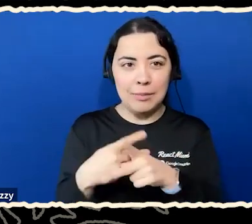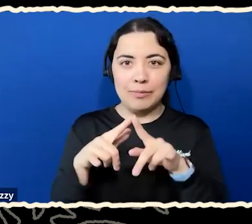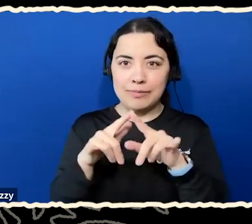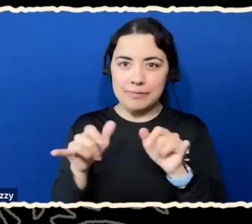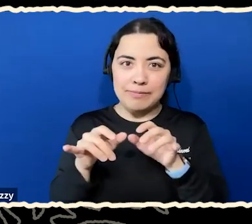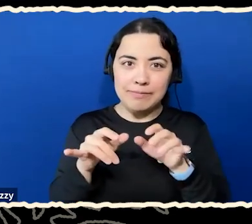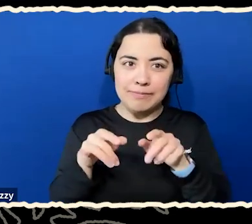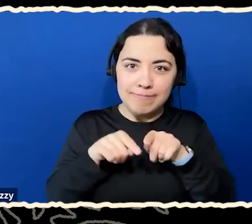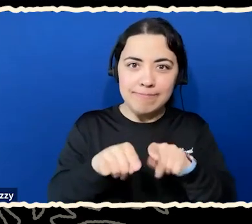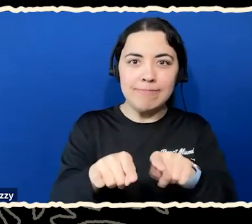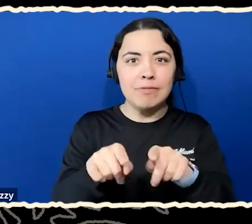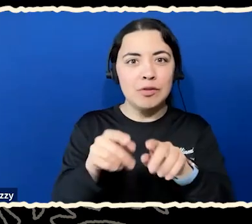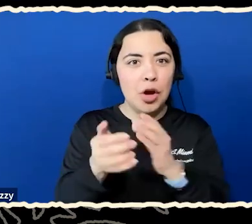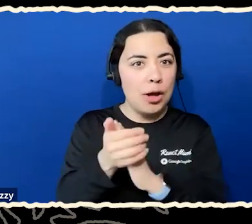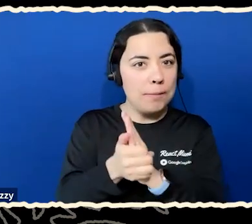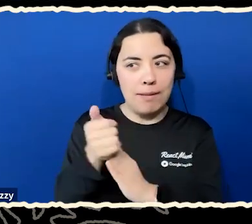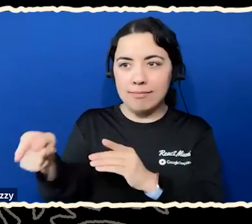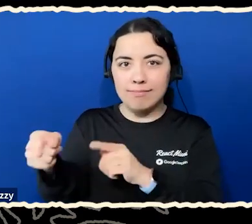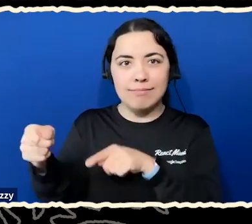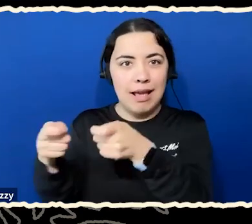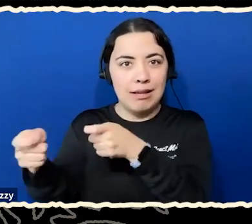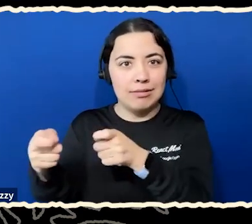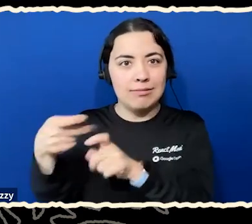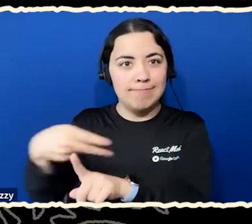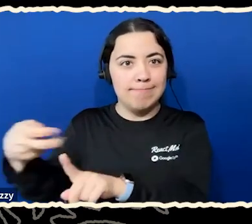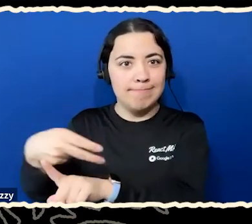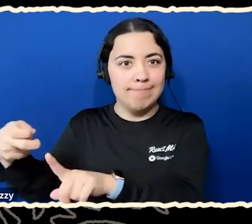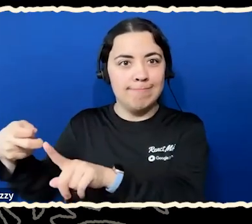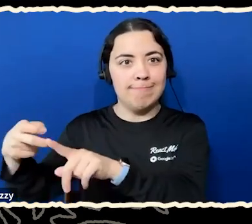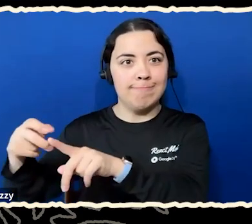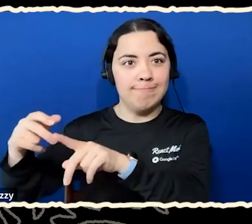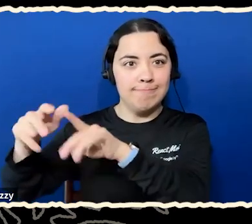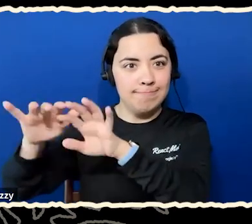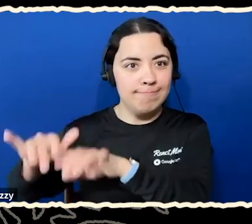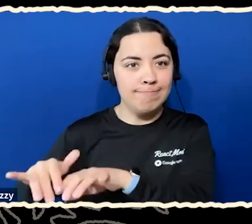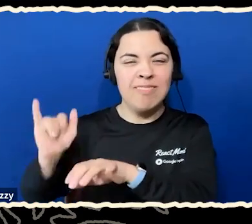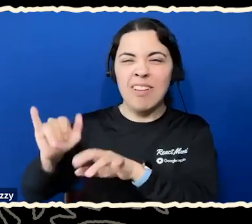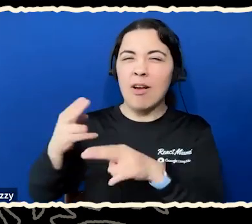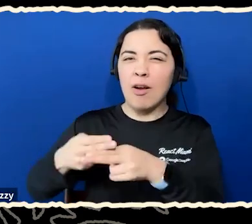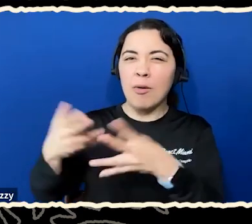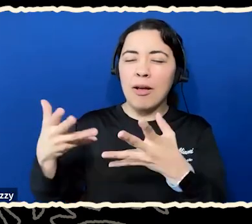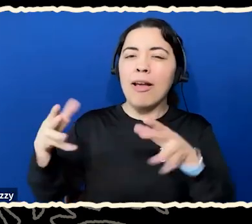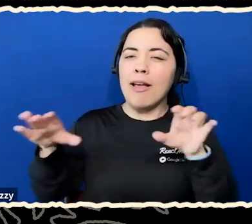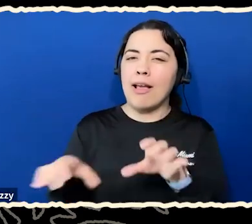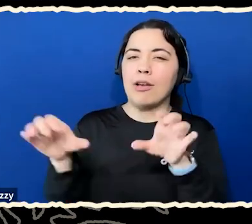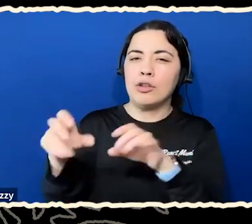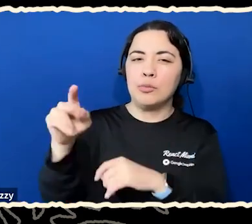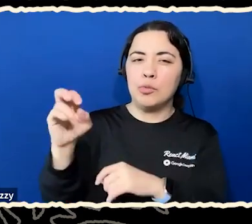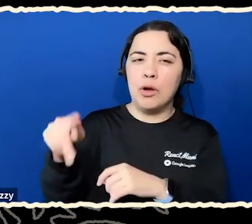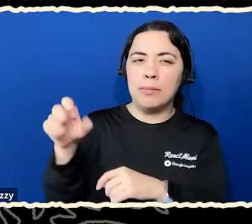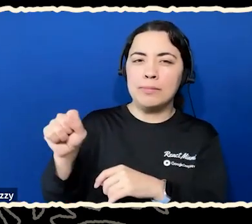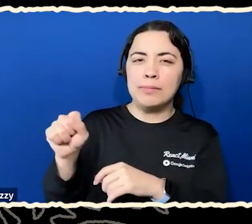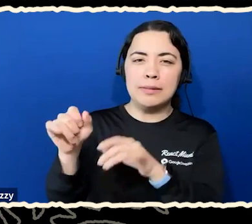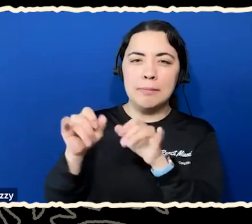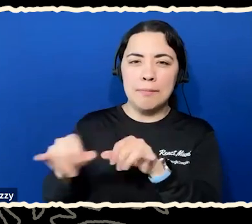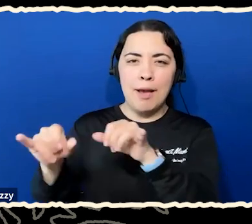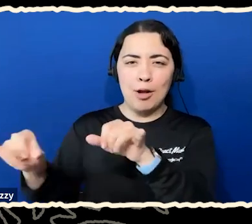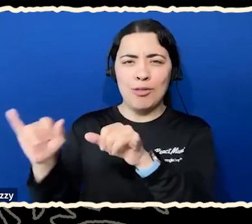handling that. So this is called the action props pattern, and it's pretty nice. It means I can just